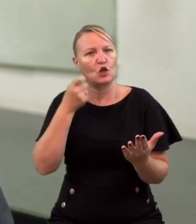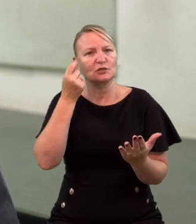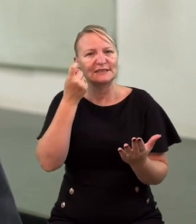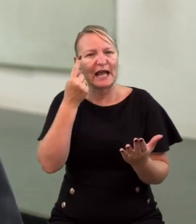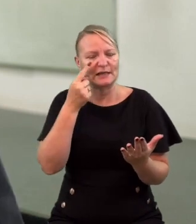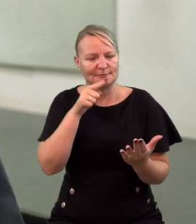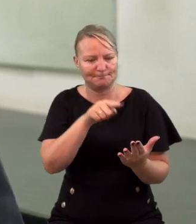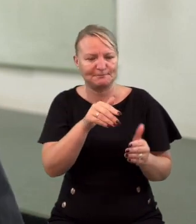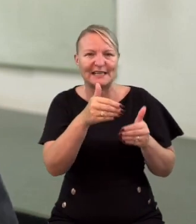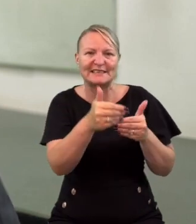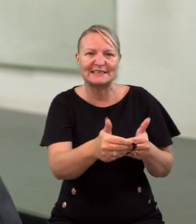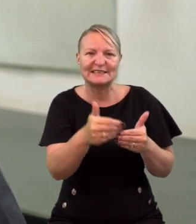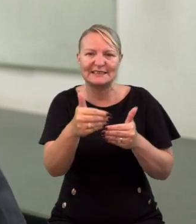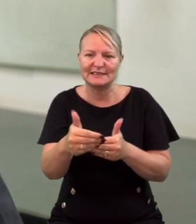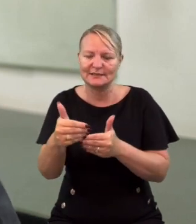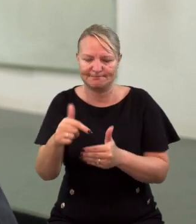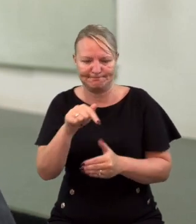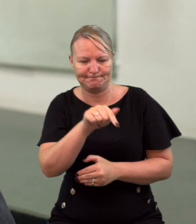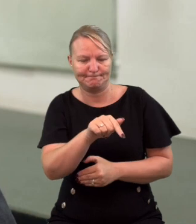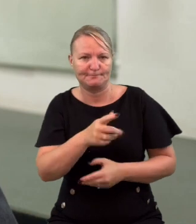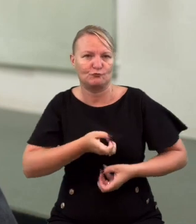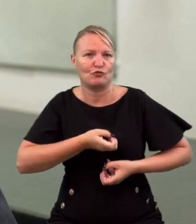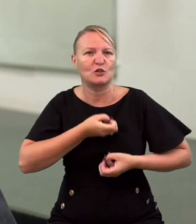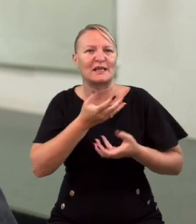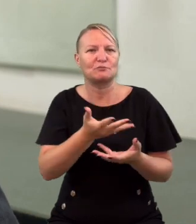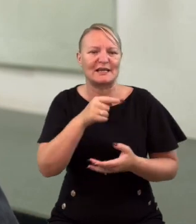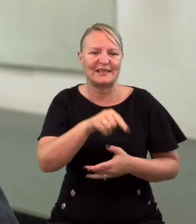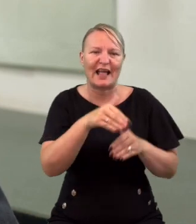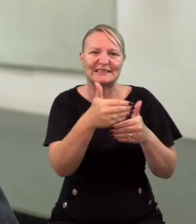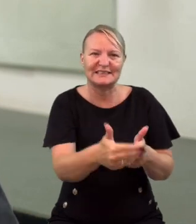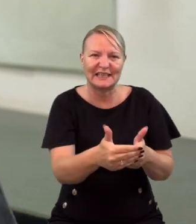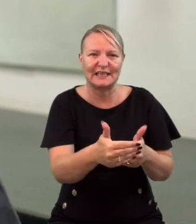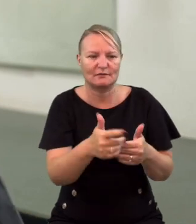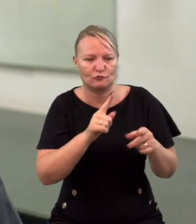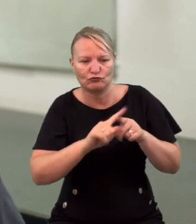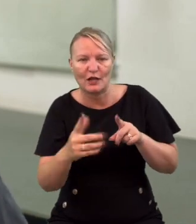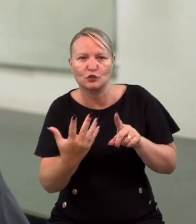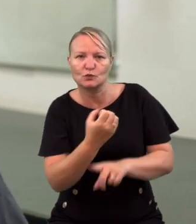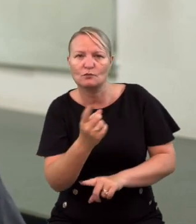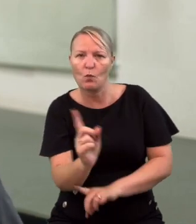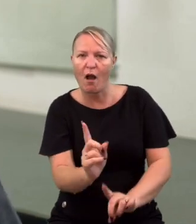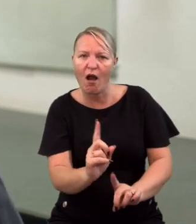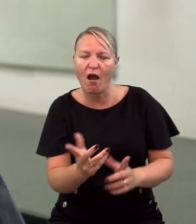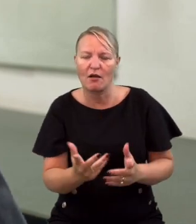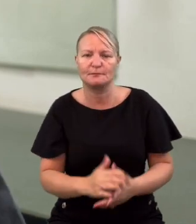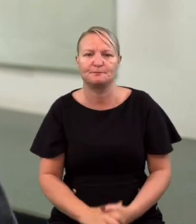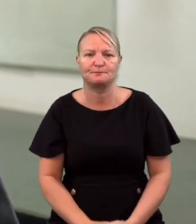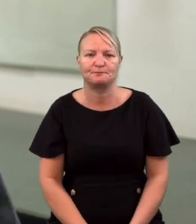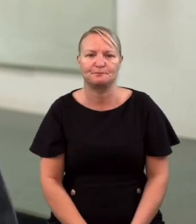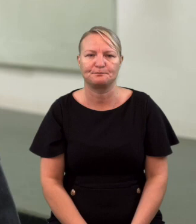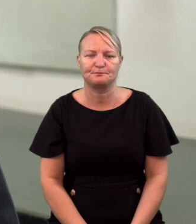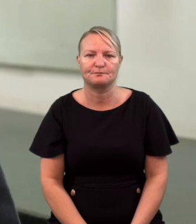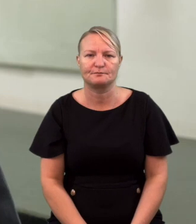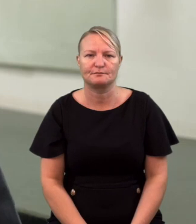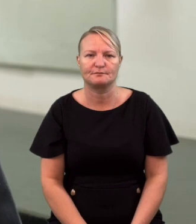and understanding what each scene is trying to tell, what each scene is trying to say